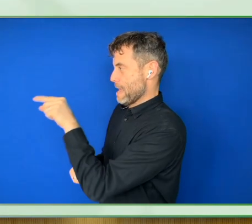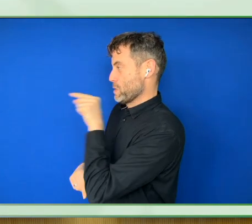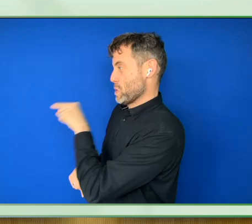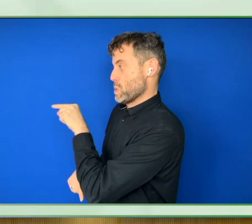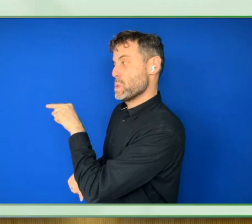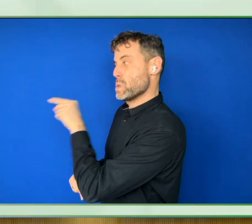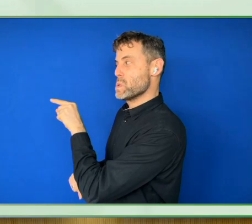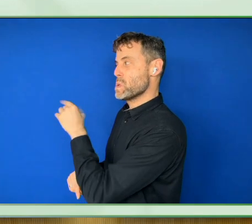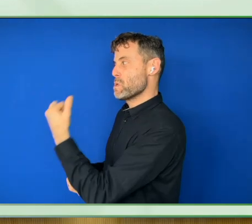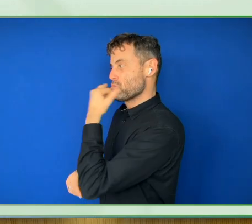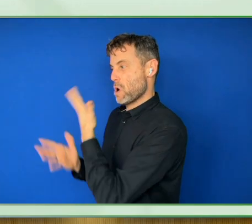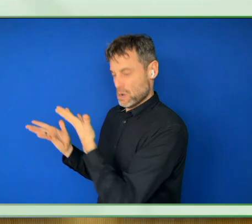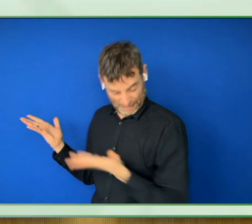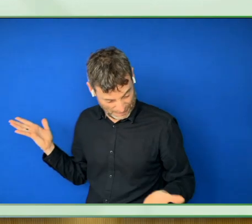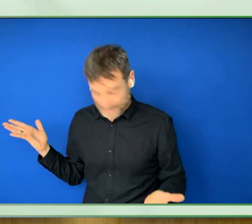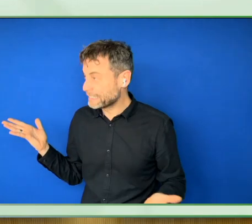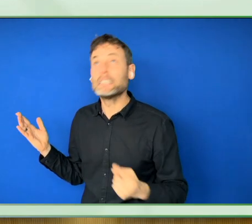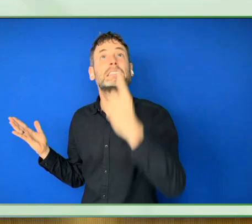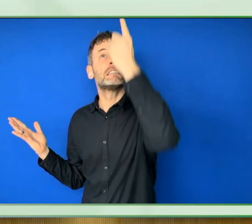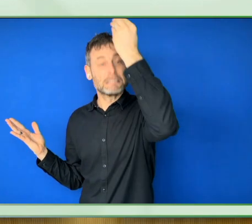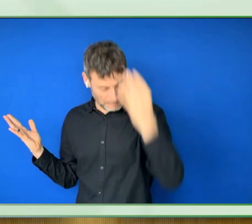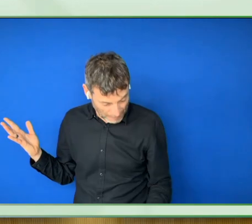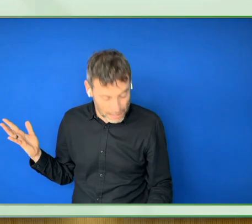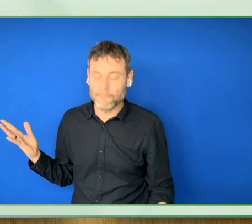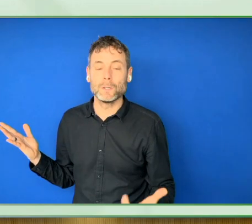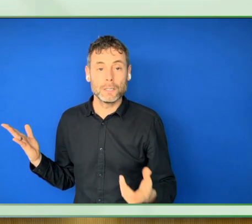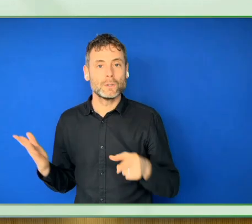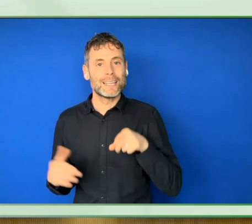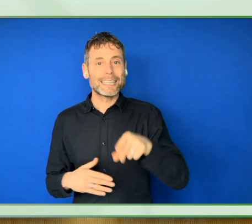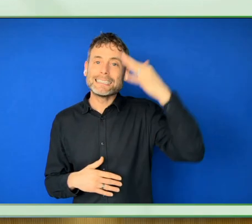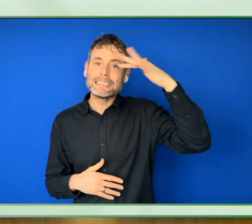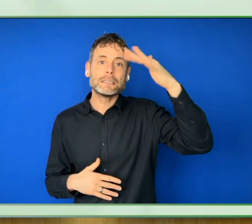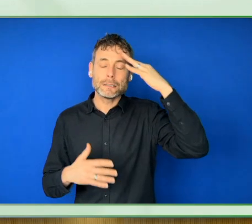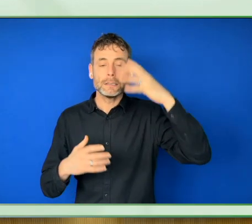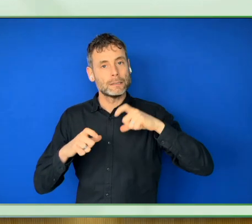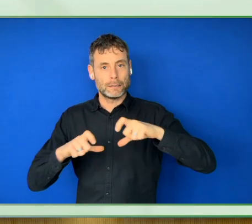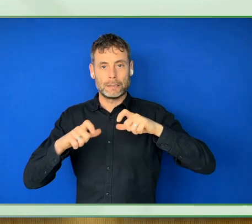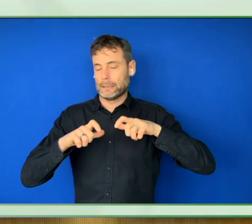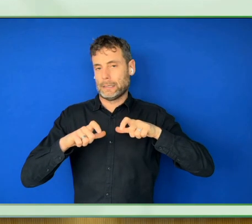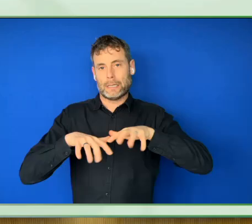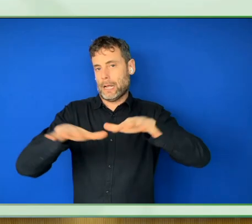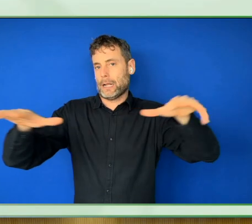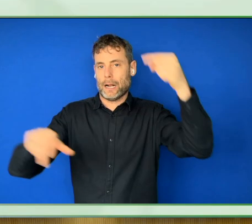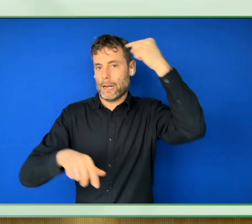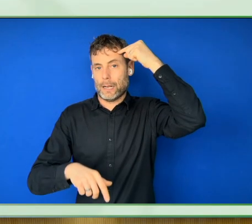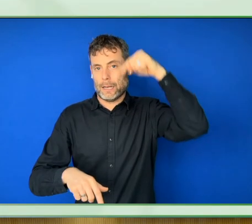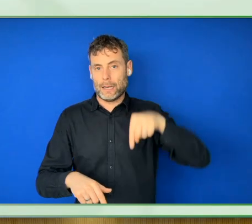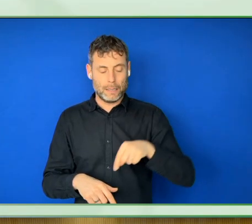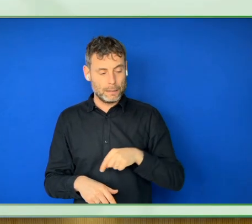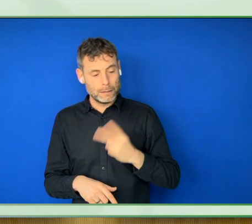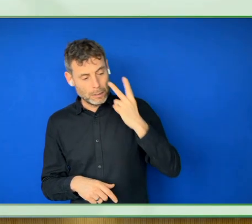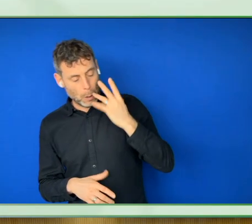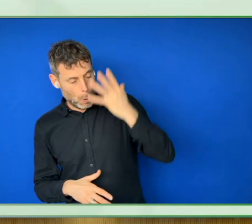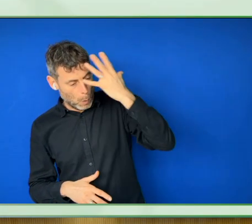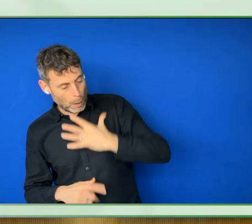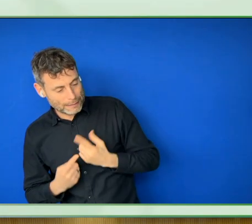and because of that, people are afraid. And because they're different, they're scary, they look different, they talk different, they think different. I don't